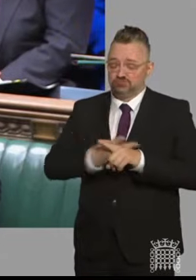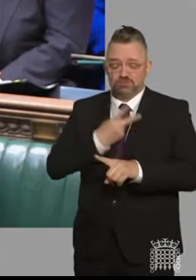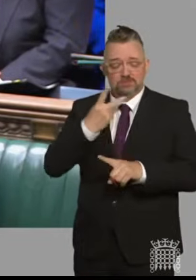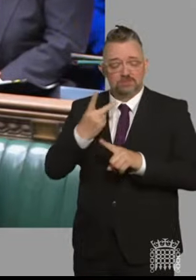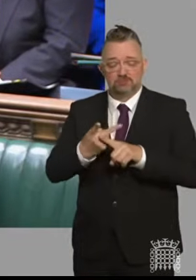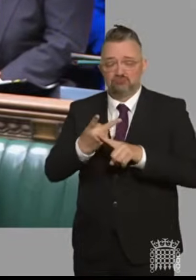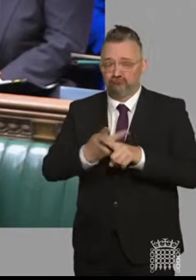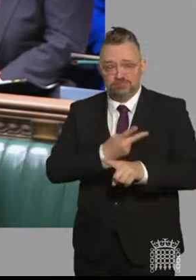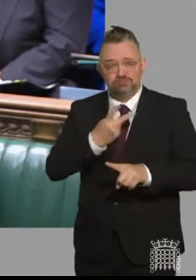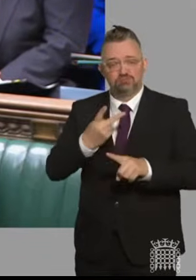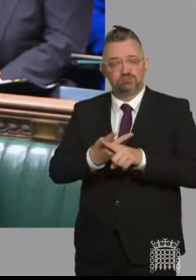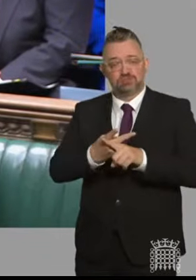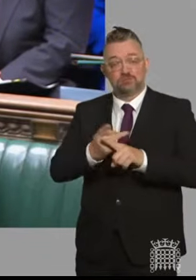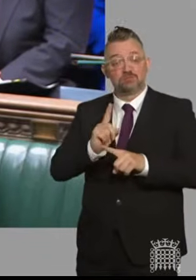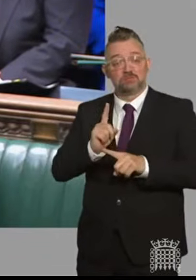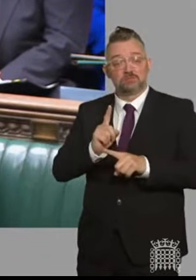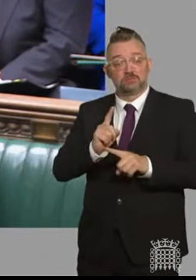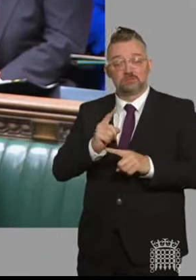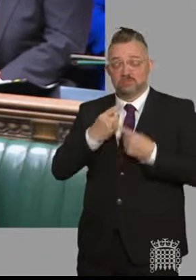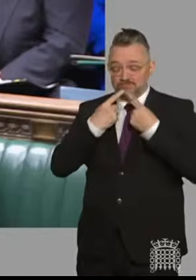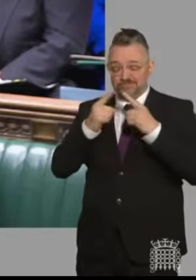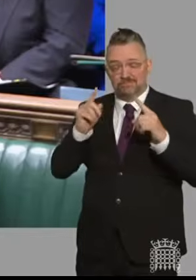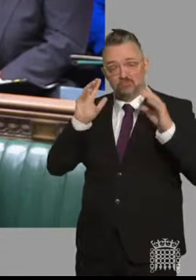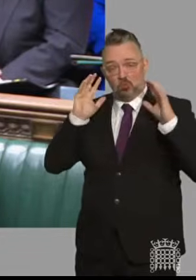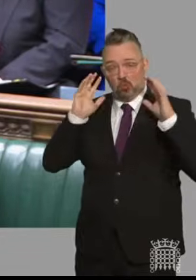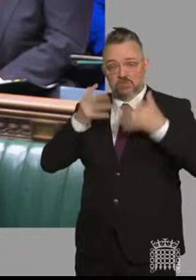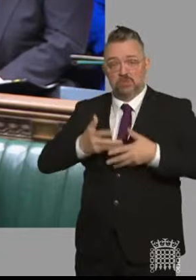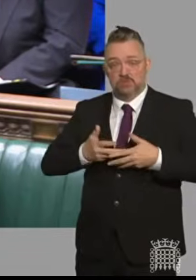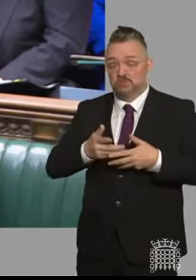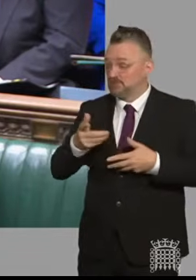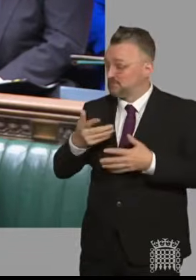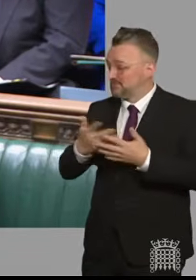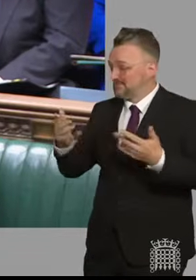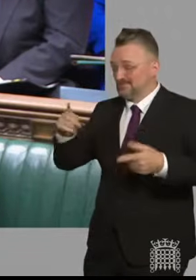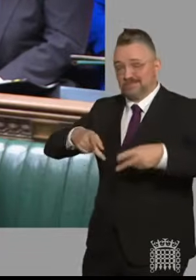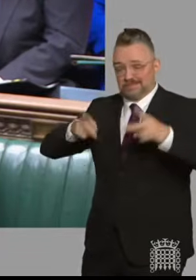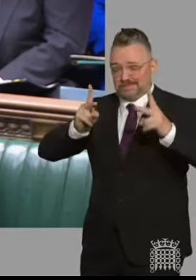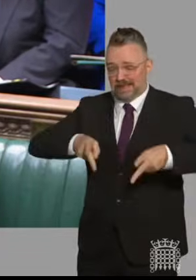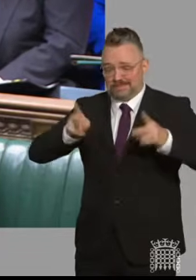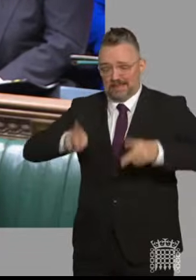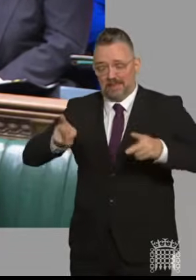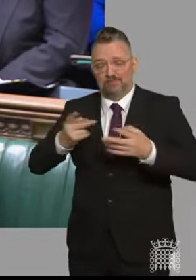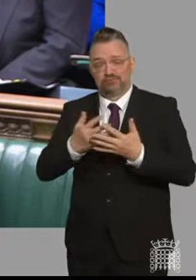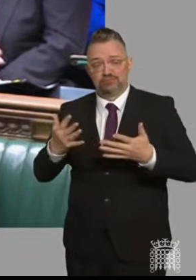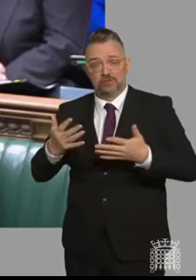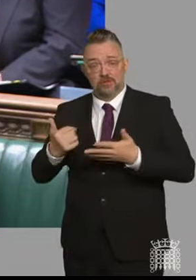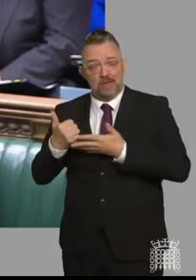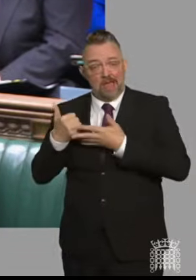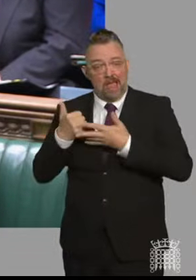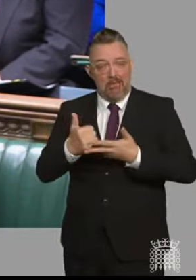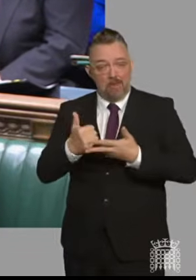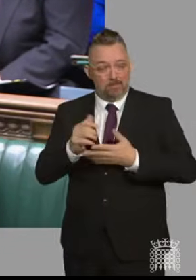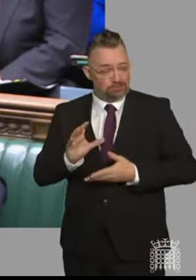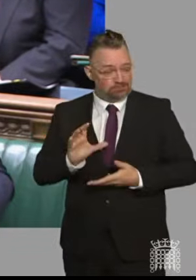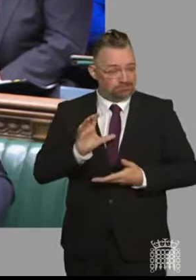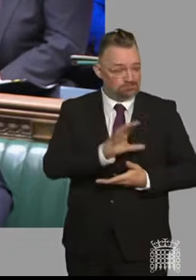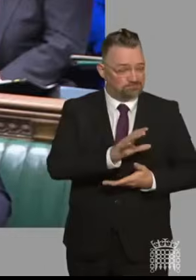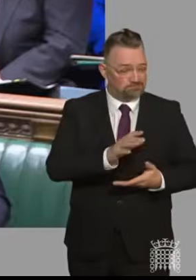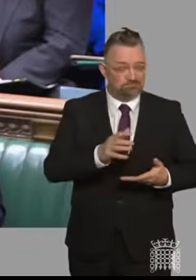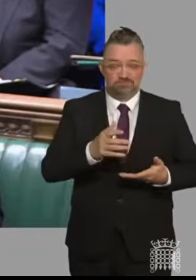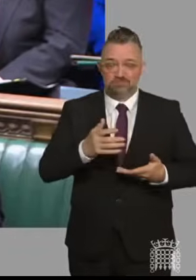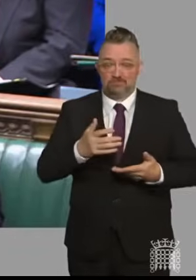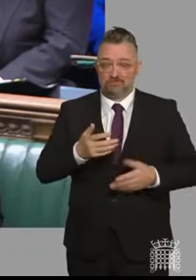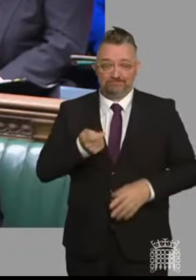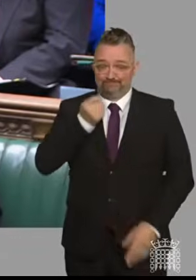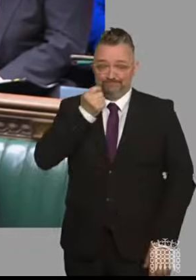many civilians have lost their lives and nowhere near enough aid is getting through. And in contrast to what the Honourable Lady said, actually the UK is playing a leading